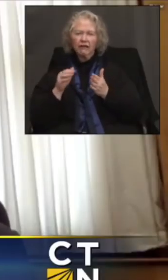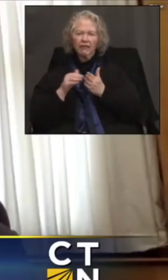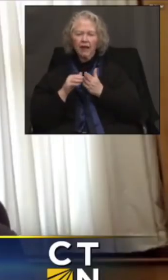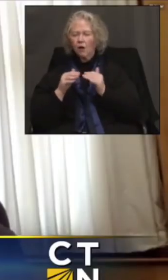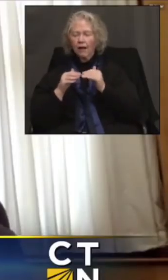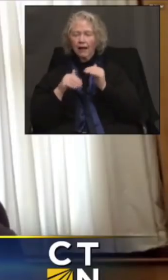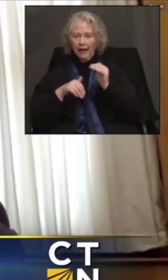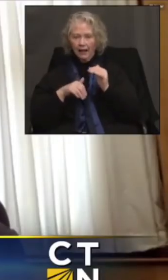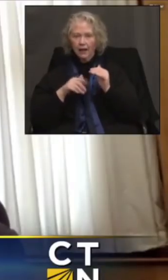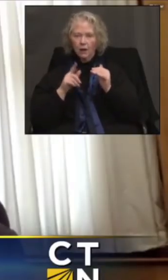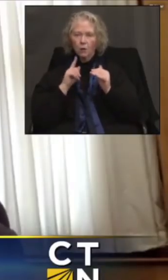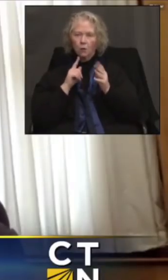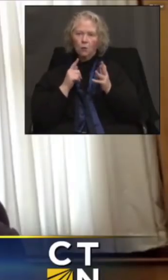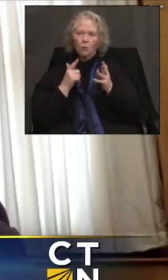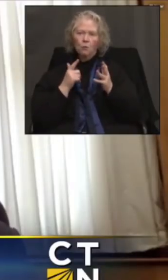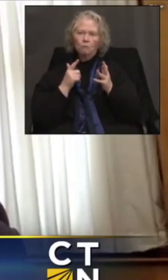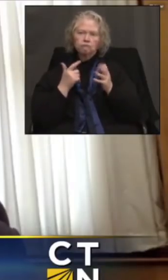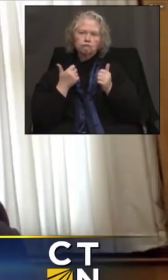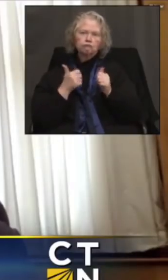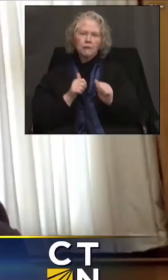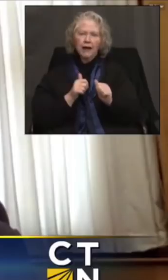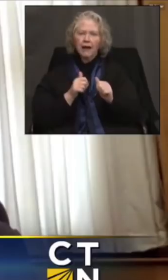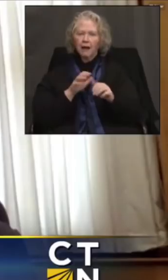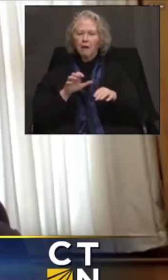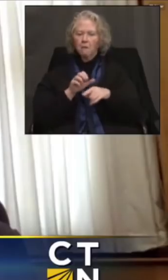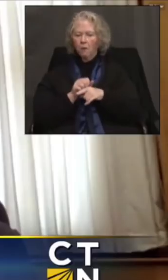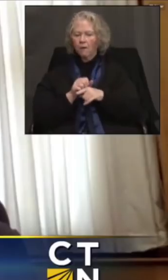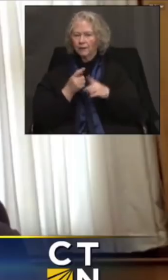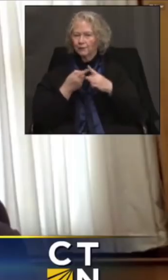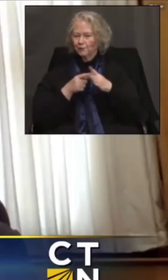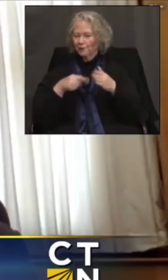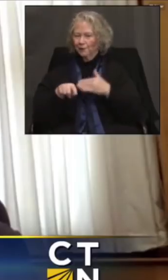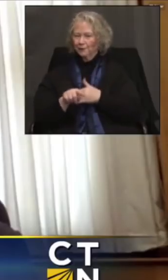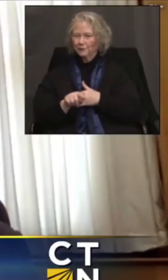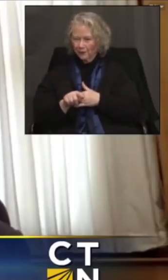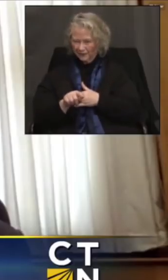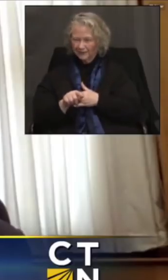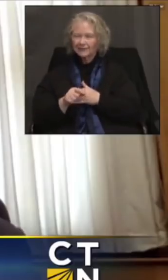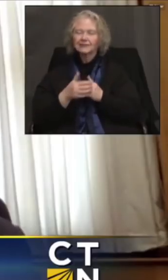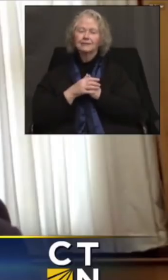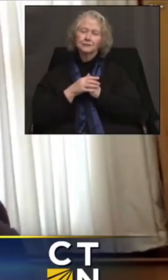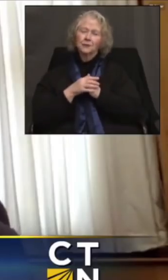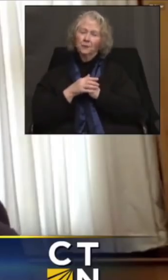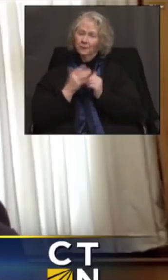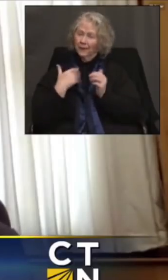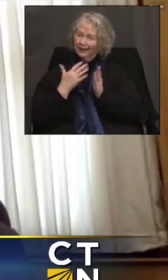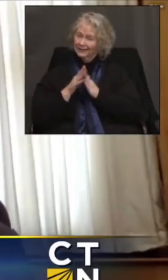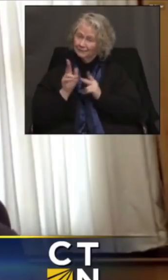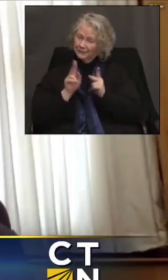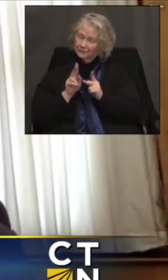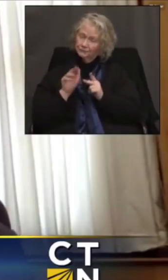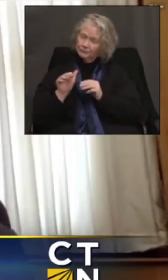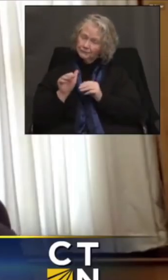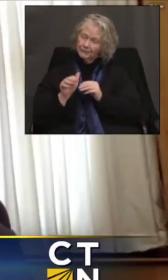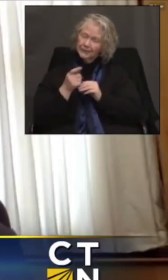will be, looking to get appointments a week from today when we get started. So as always, we'll have to ask people to be a little patient at the beginning of a new phase.